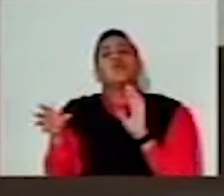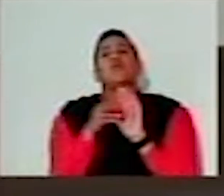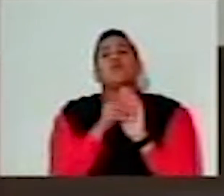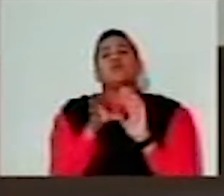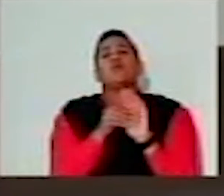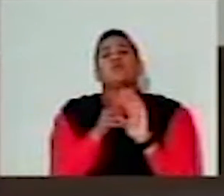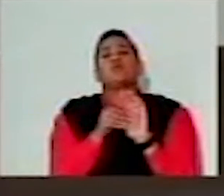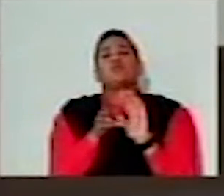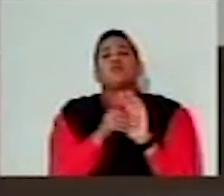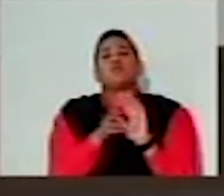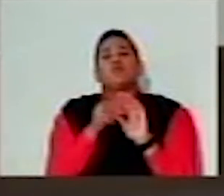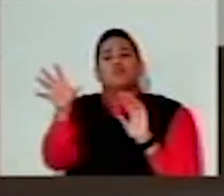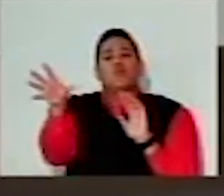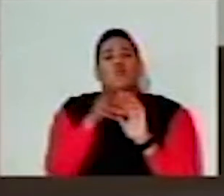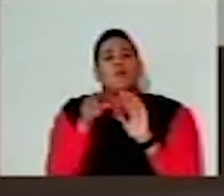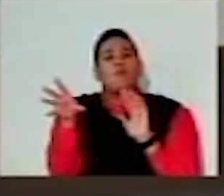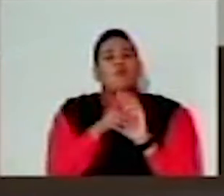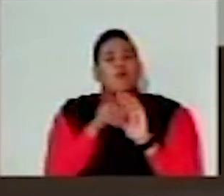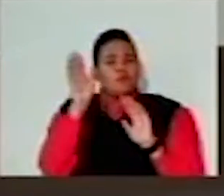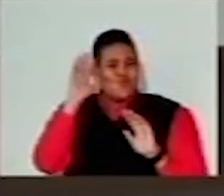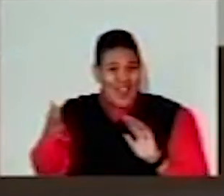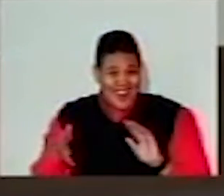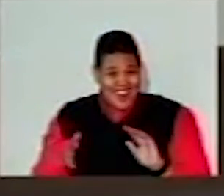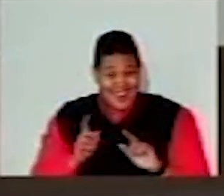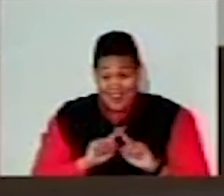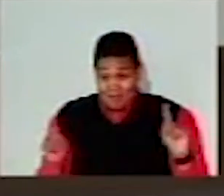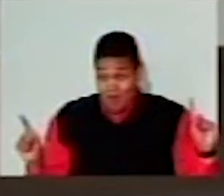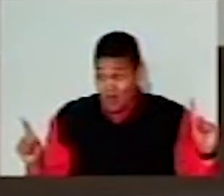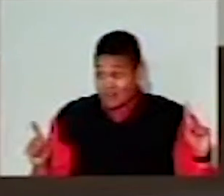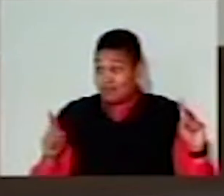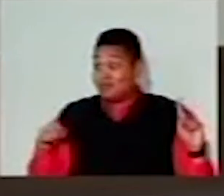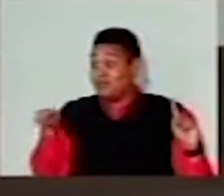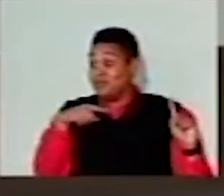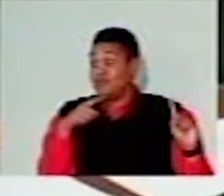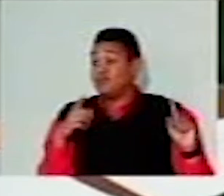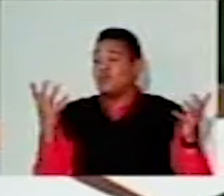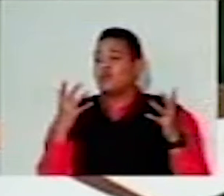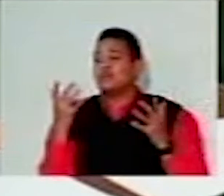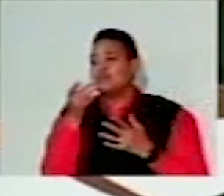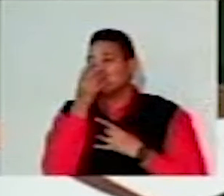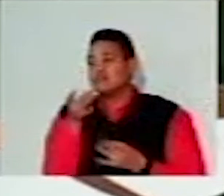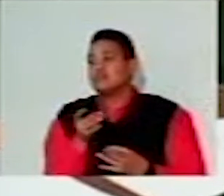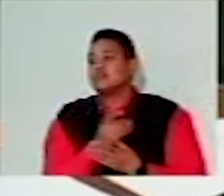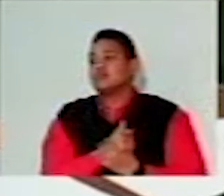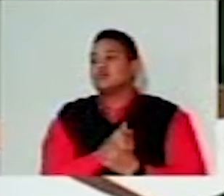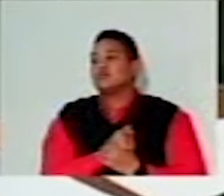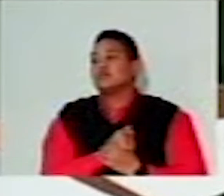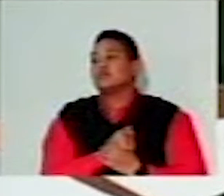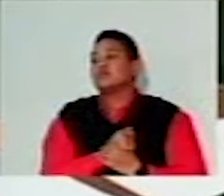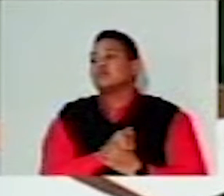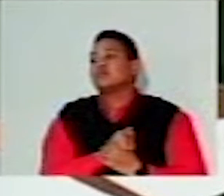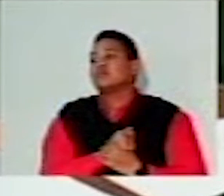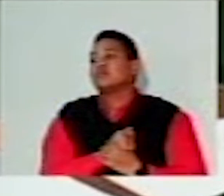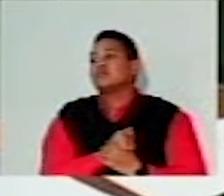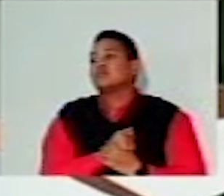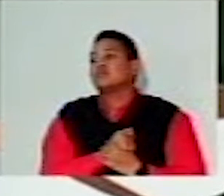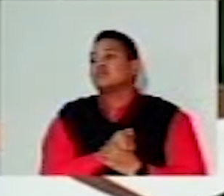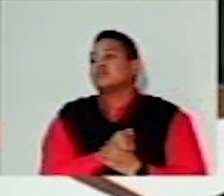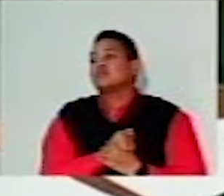Mr. Speaker, the equipment being purchased and used will